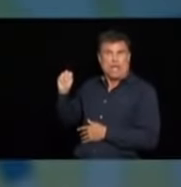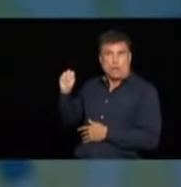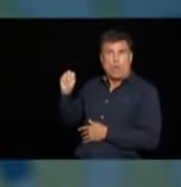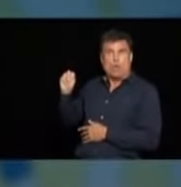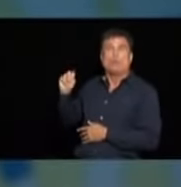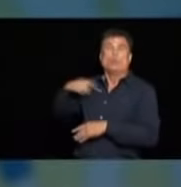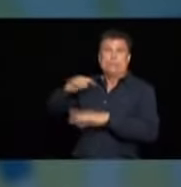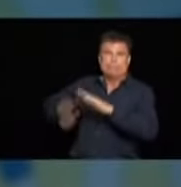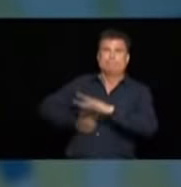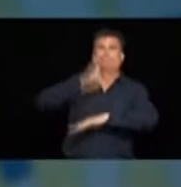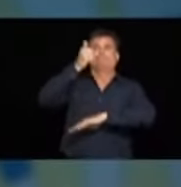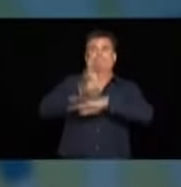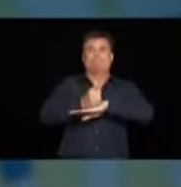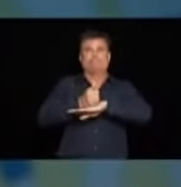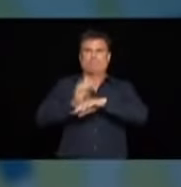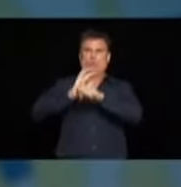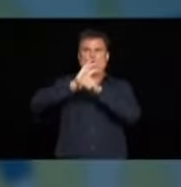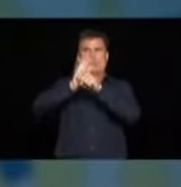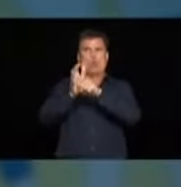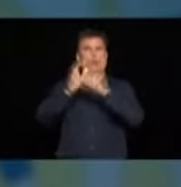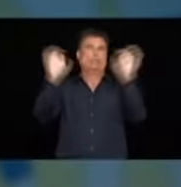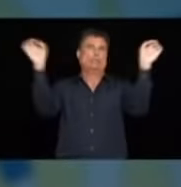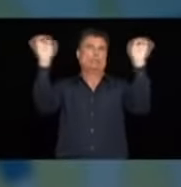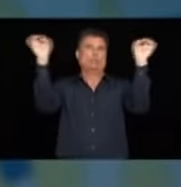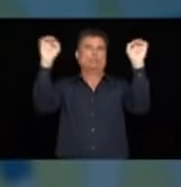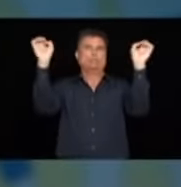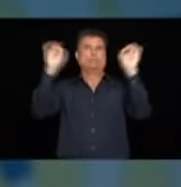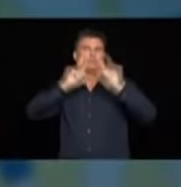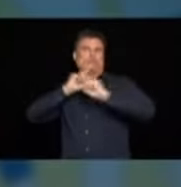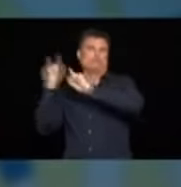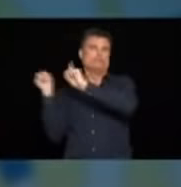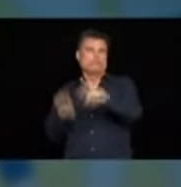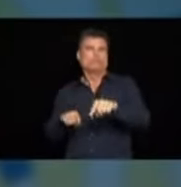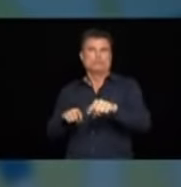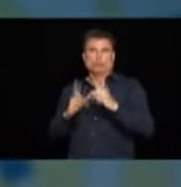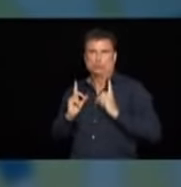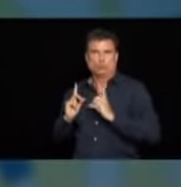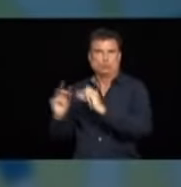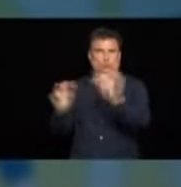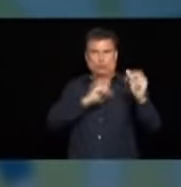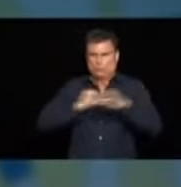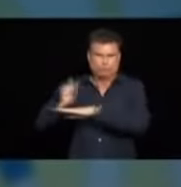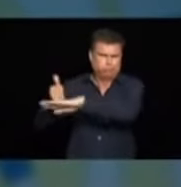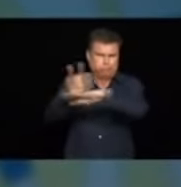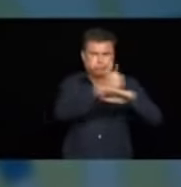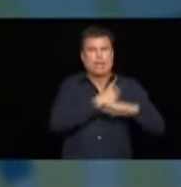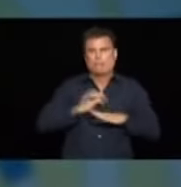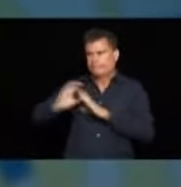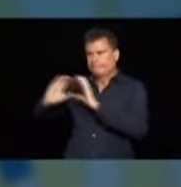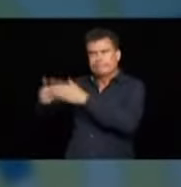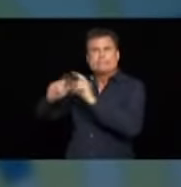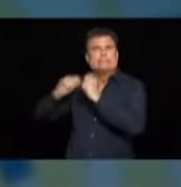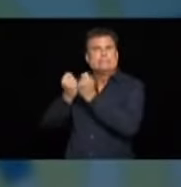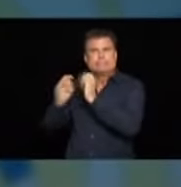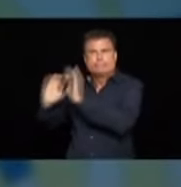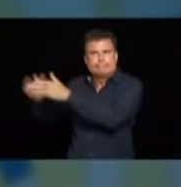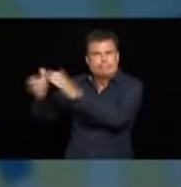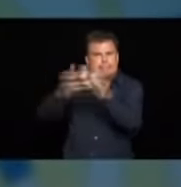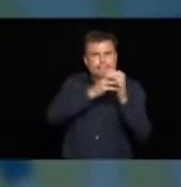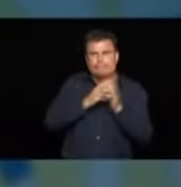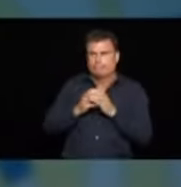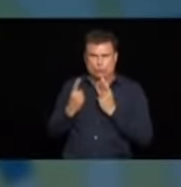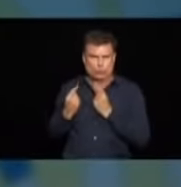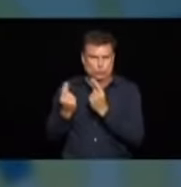formed our COVID-19 emergency response in BC, is, I think, a record